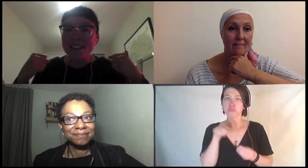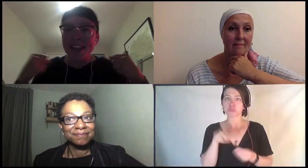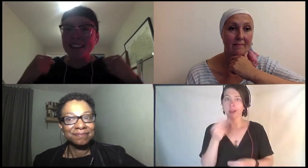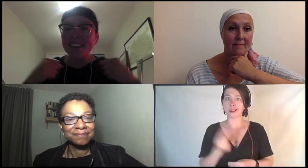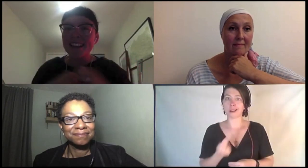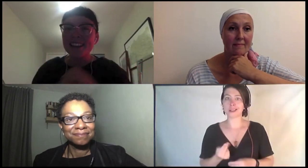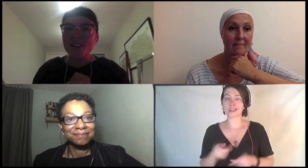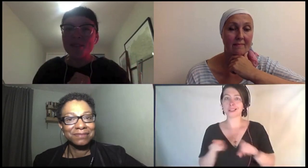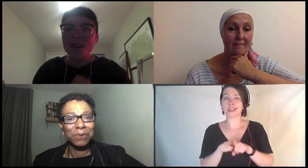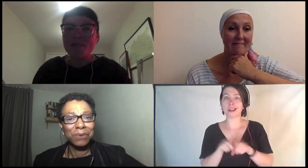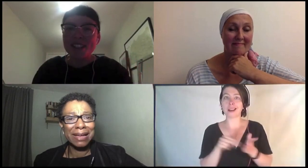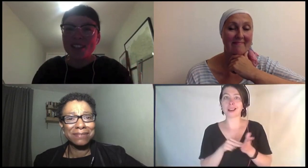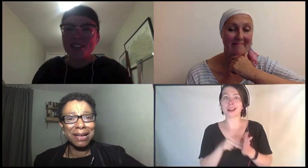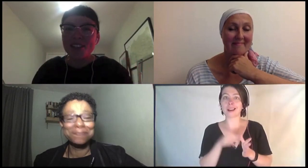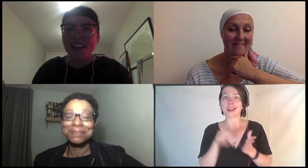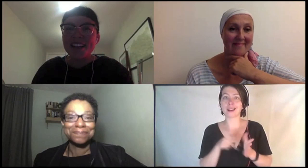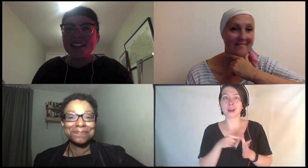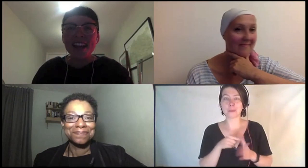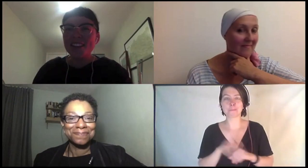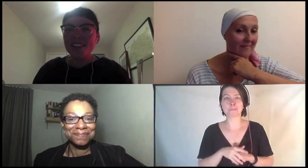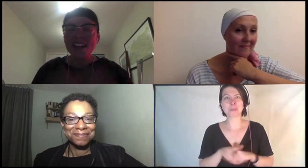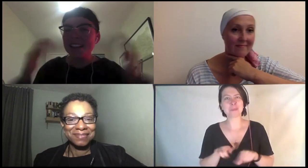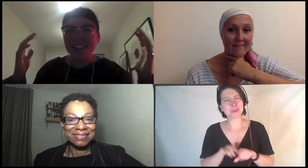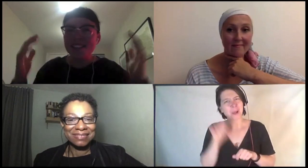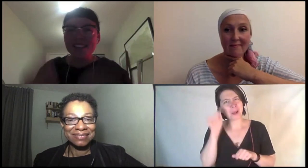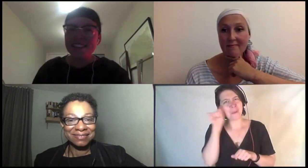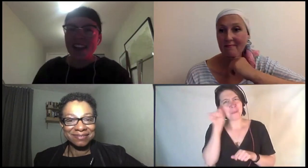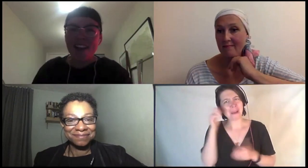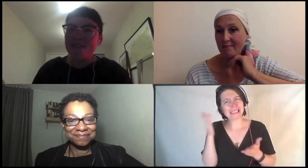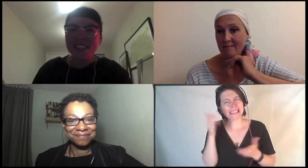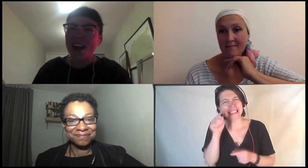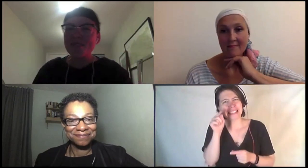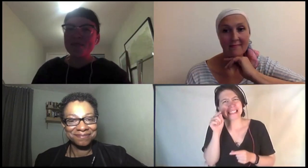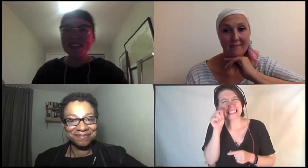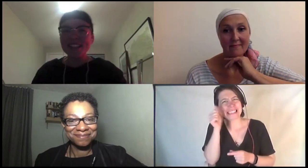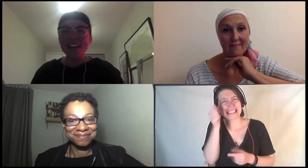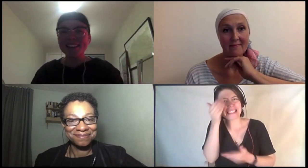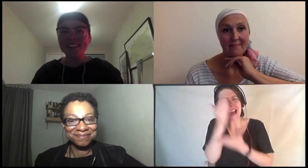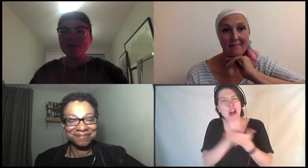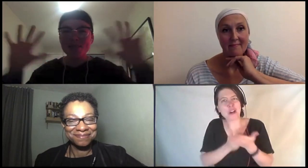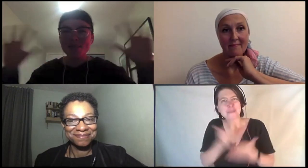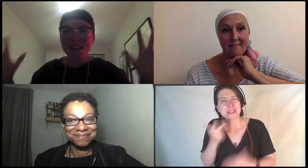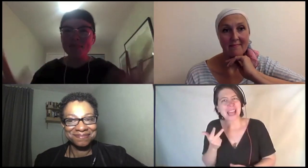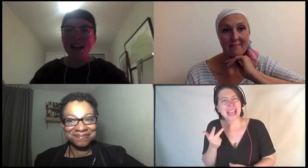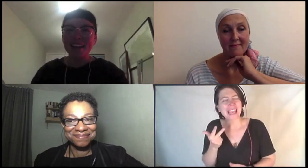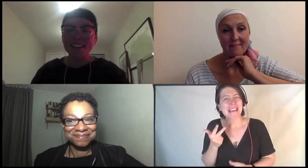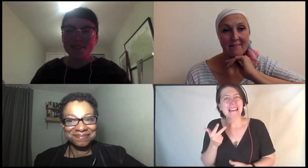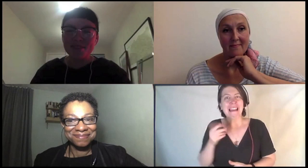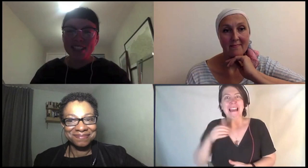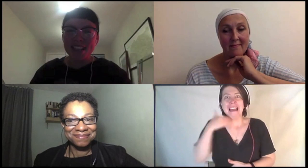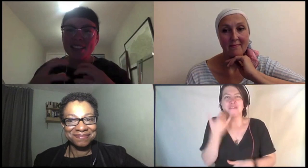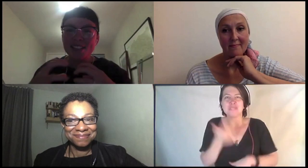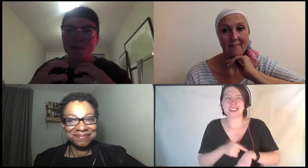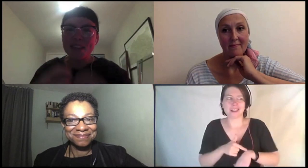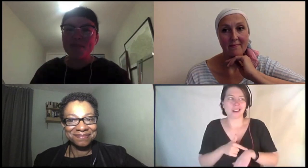aware, sadly, that we're coming to 8:30, and it's just every time it feels like time just flies by, and we're